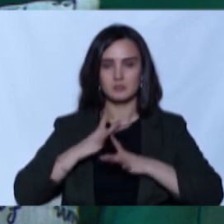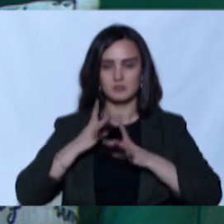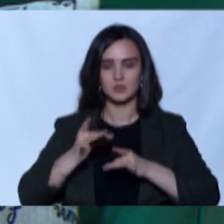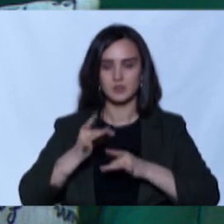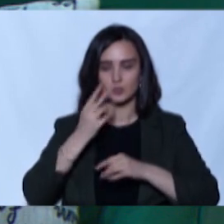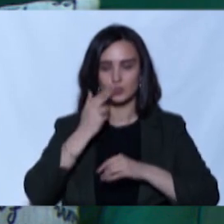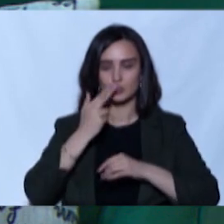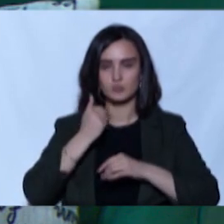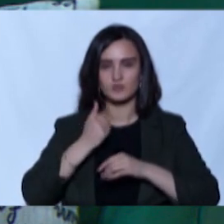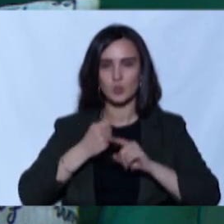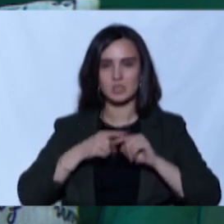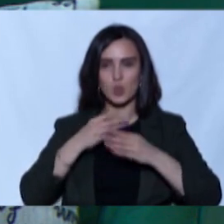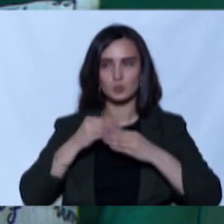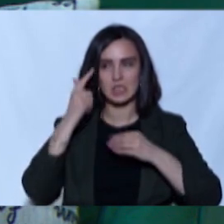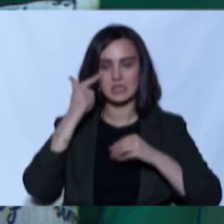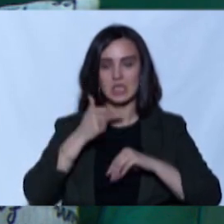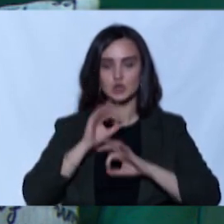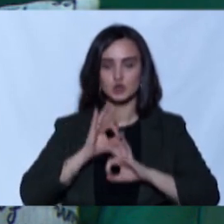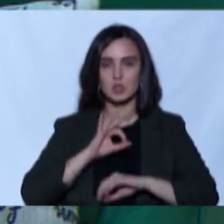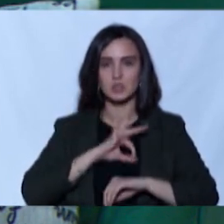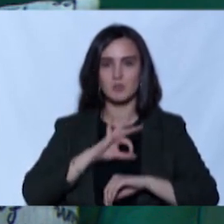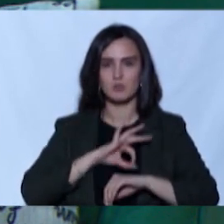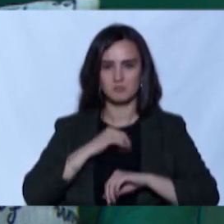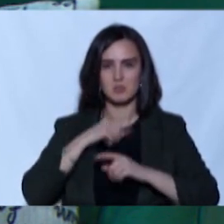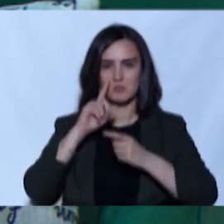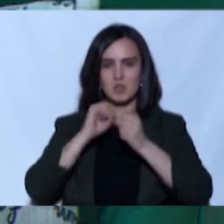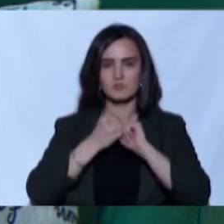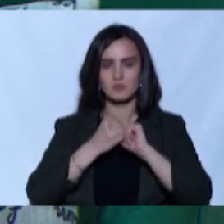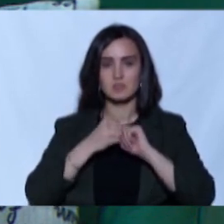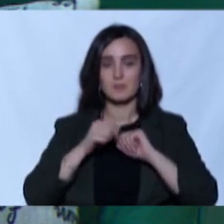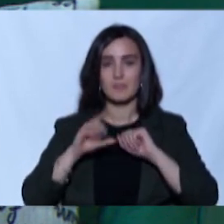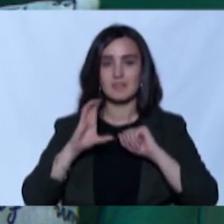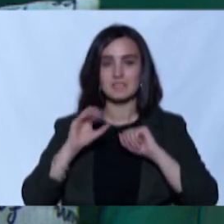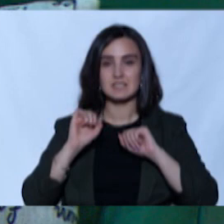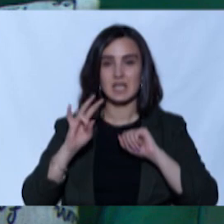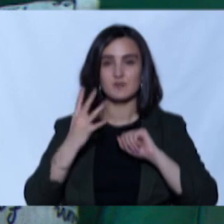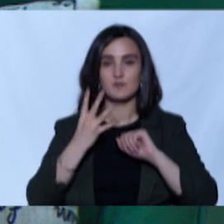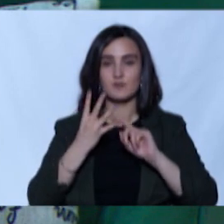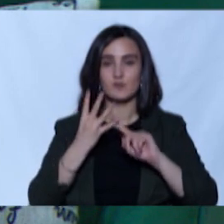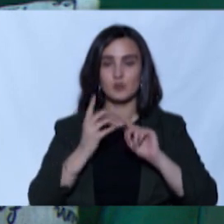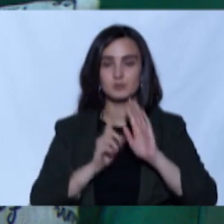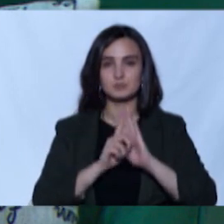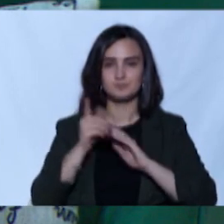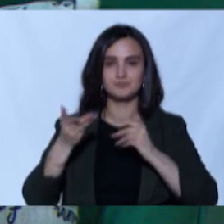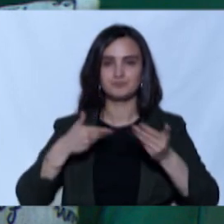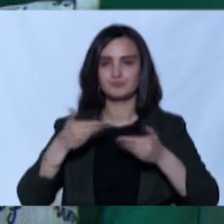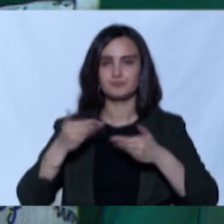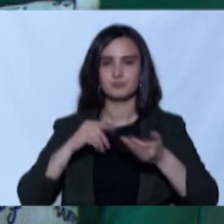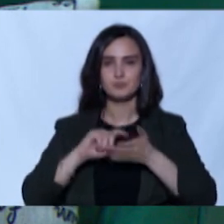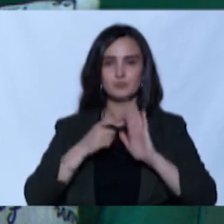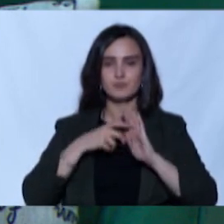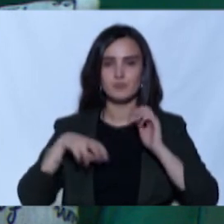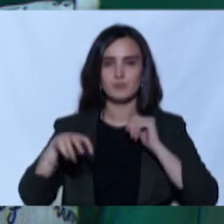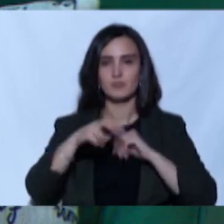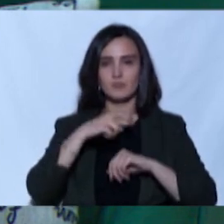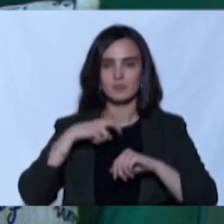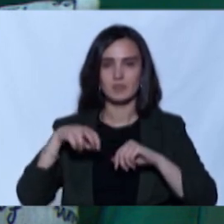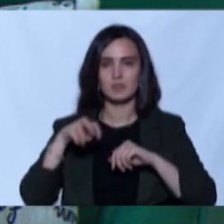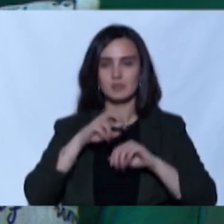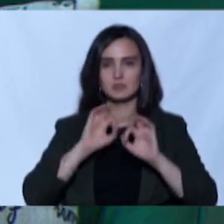his intellect. I remember at the beginning of Sign of Four, Sherlock Holmes is walking around the room restlessly,